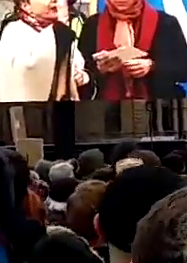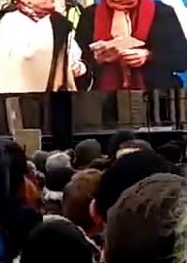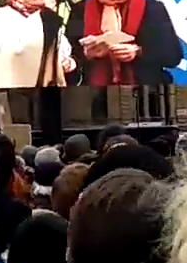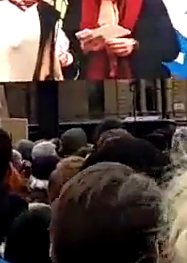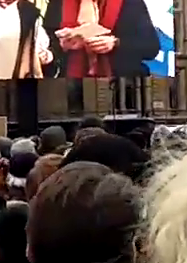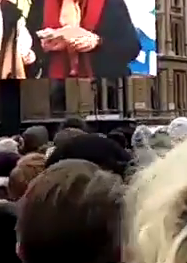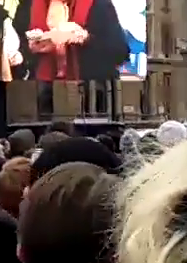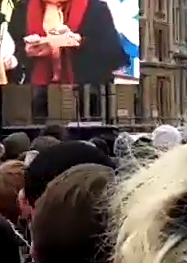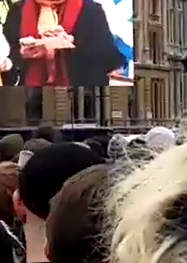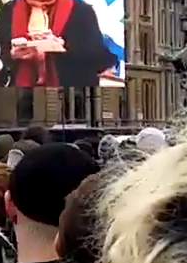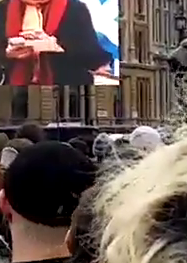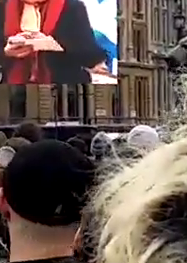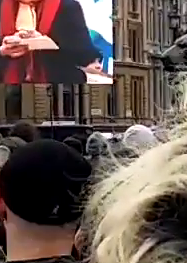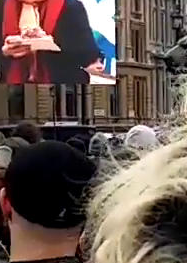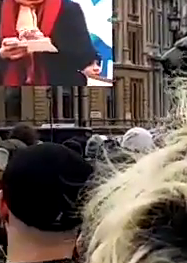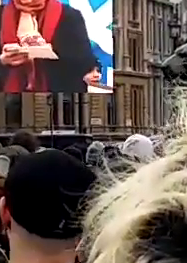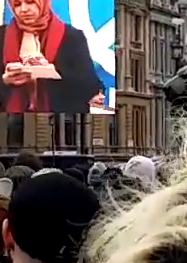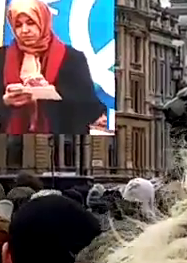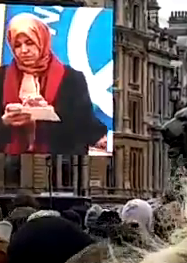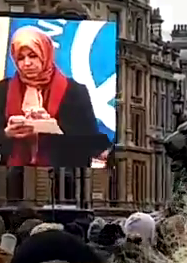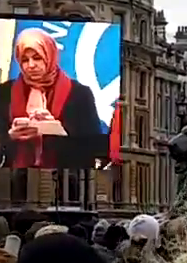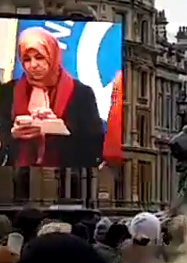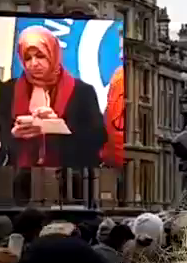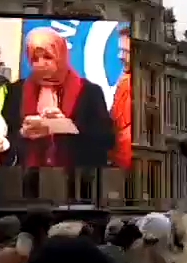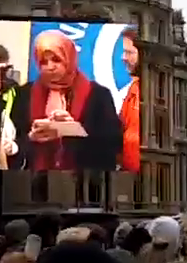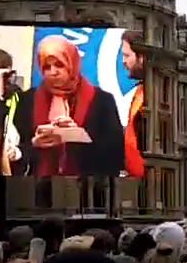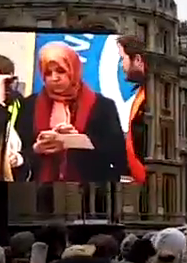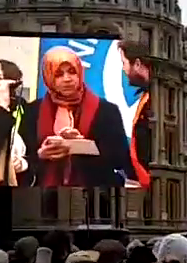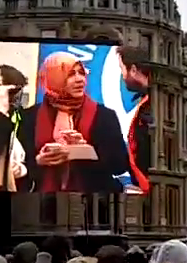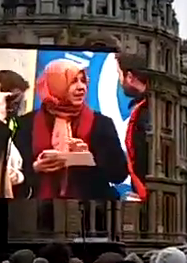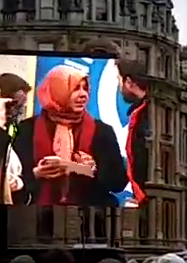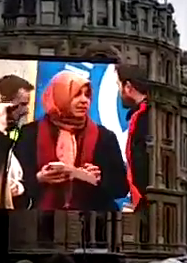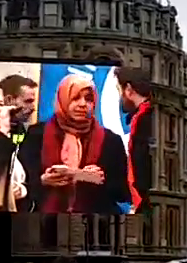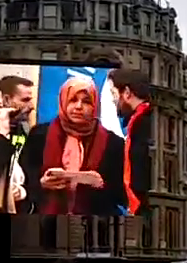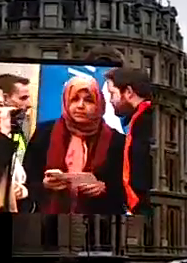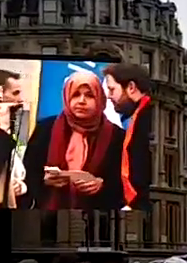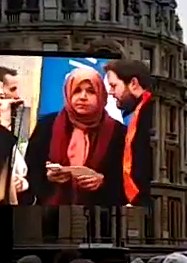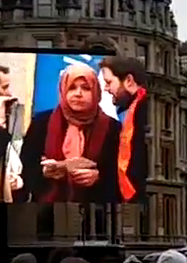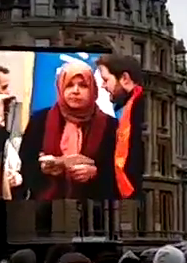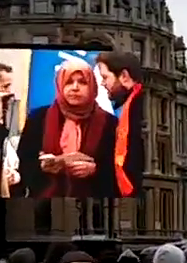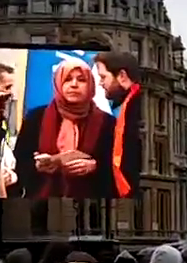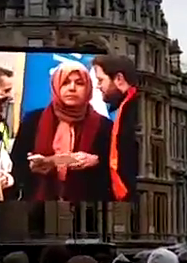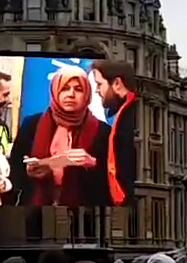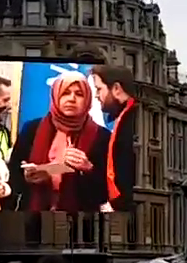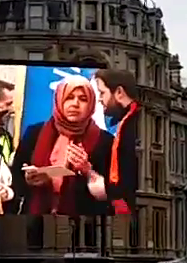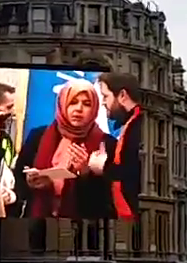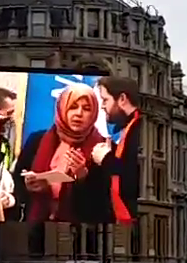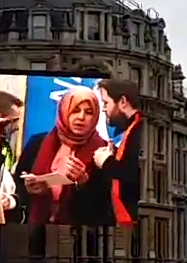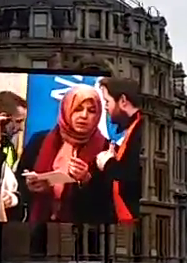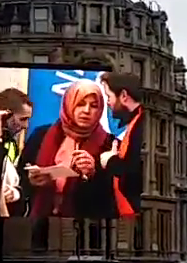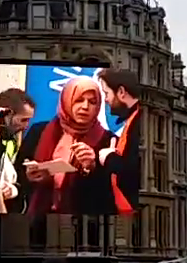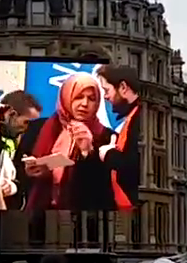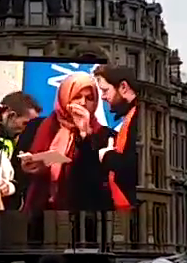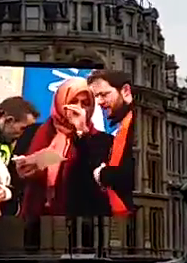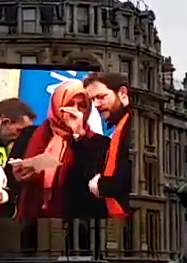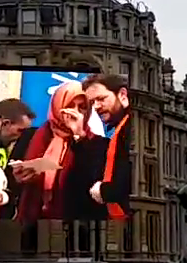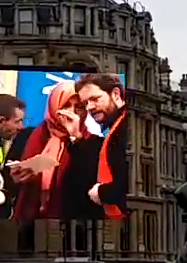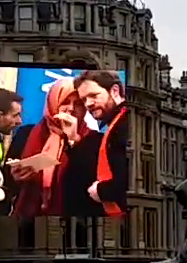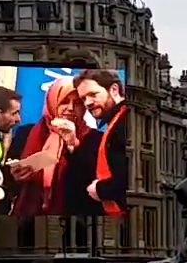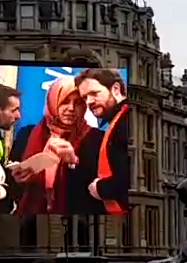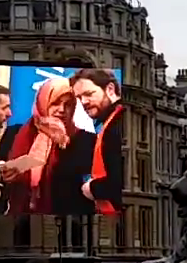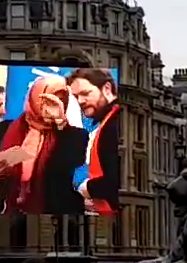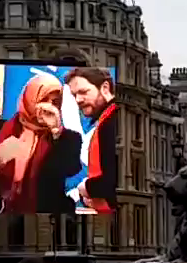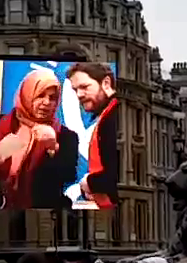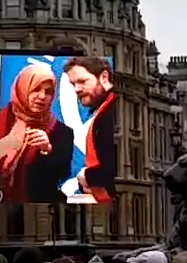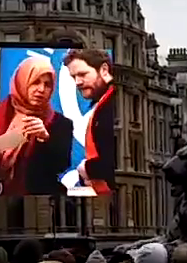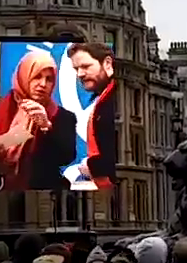If you look at the breakdowns of the opinion polls against Trident replacement and against nuclear weapons, the young